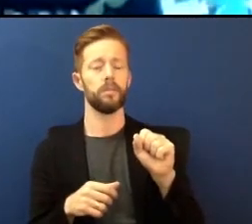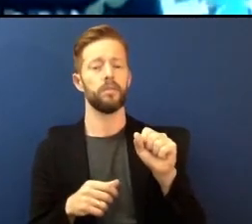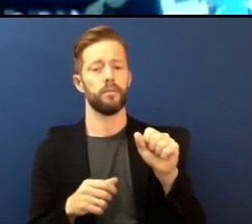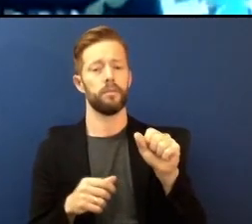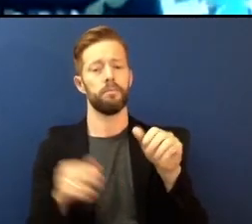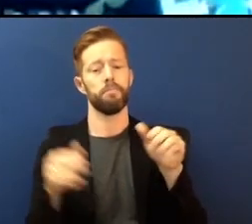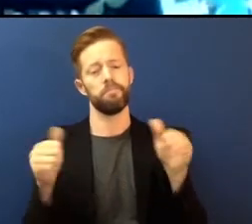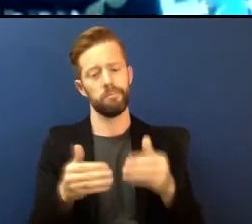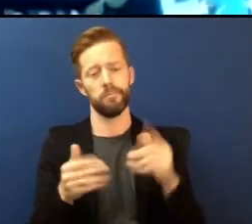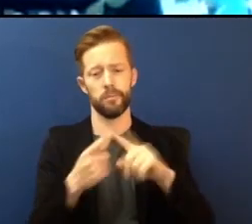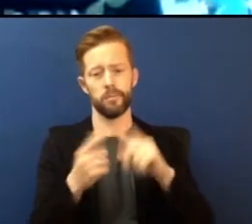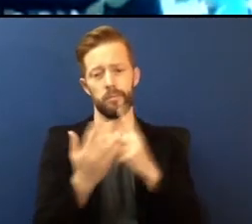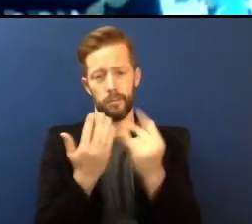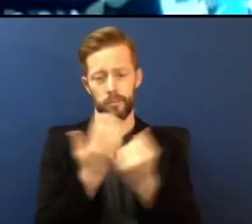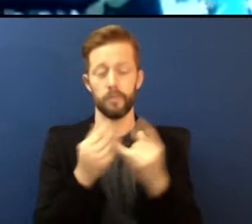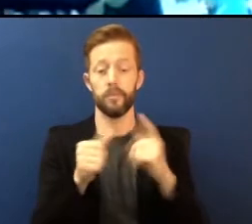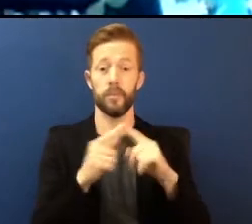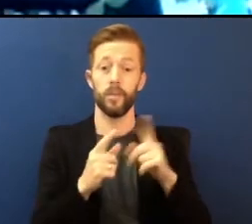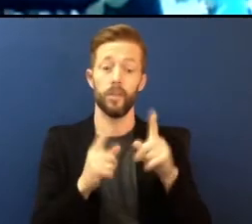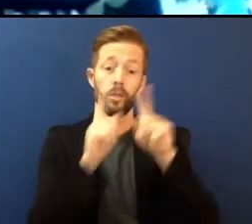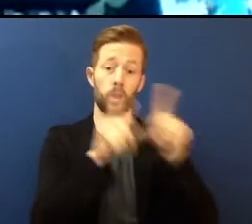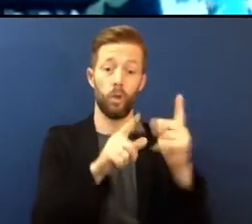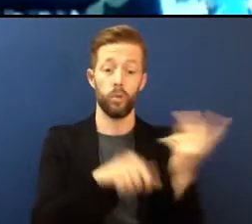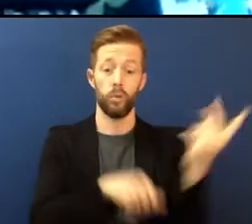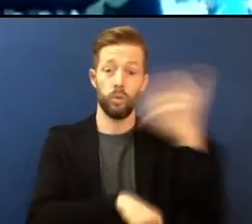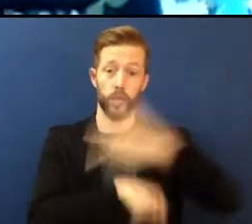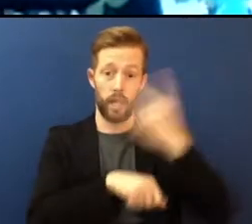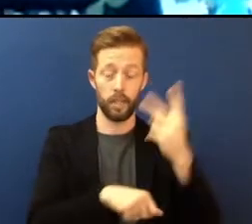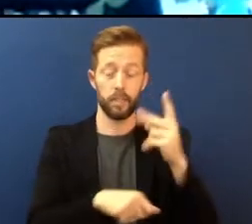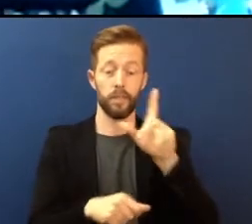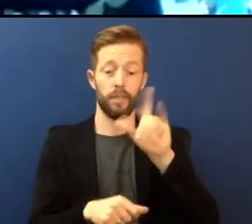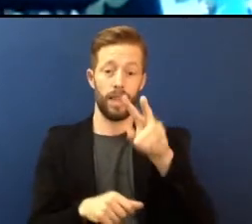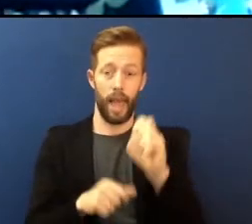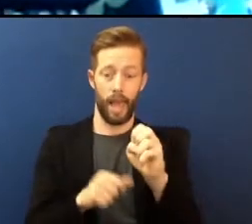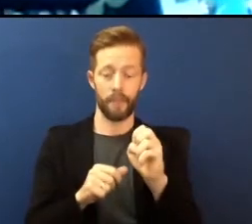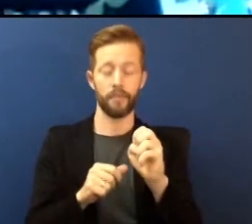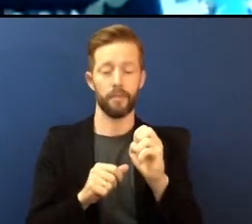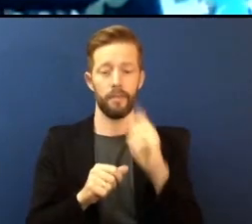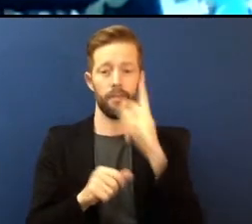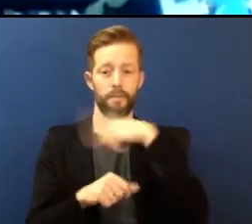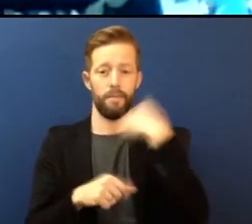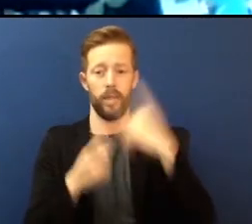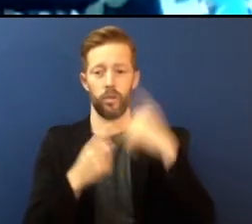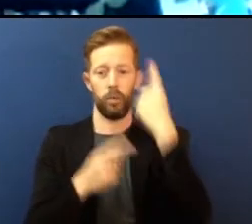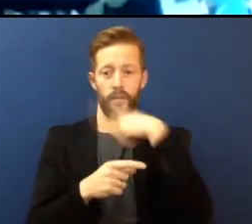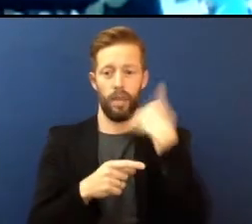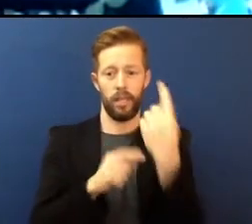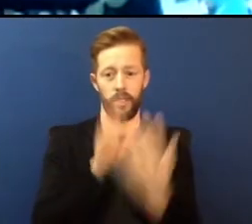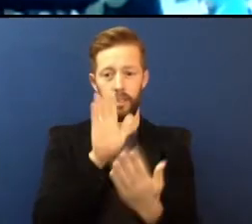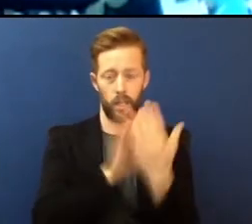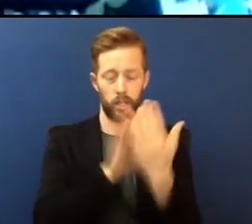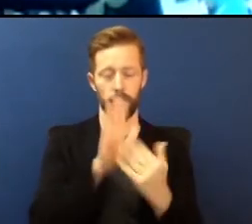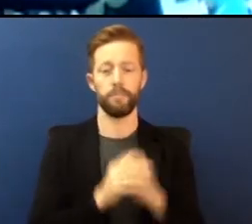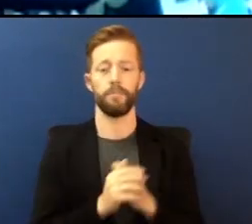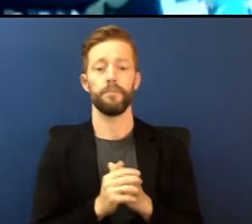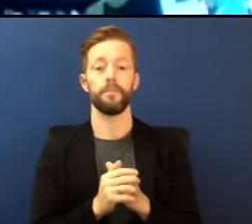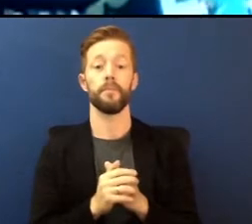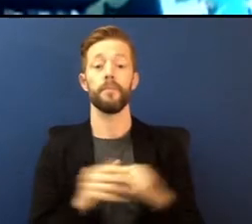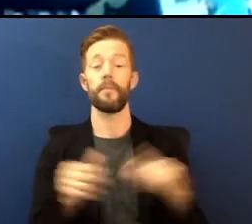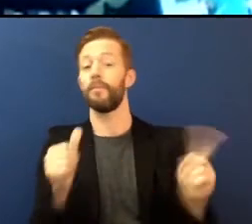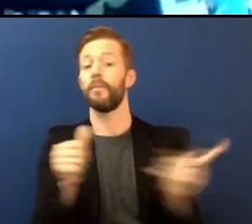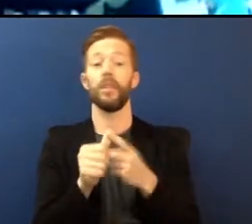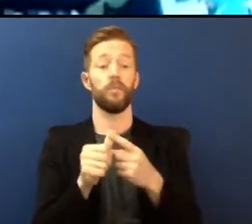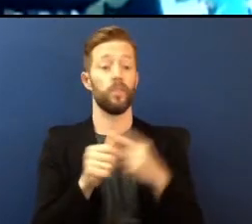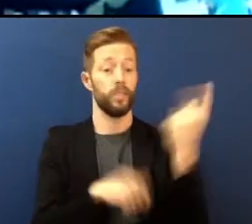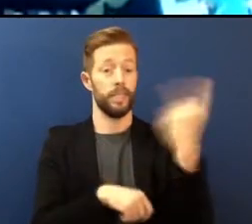of an introduction to the project. But then we go and visit them, and we do 2 days of live face-to-face interaction. And